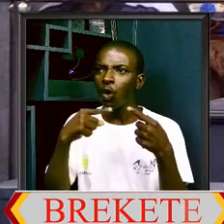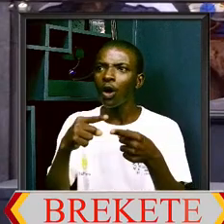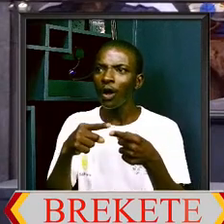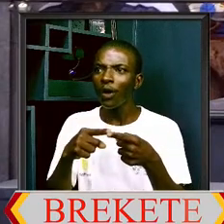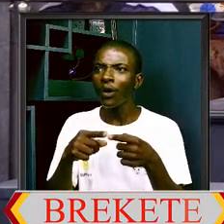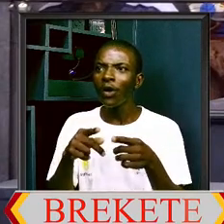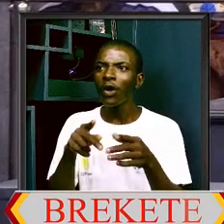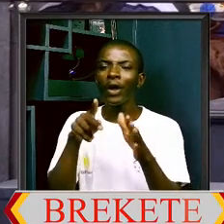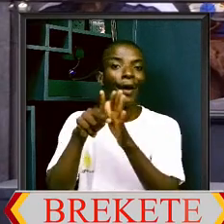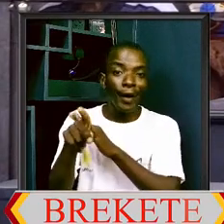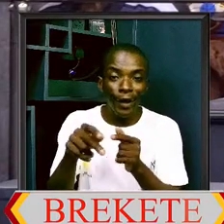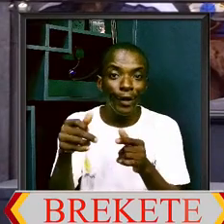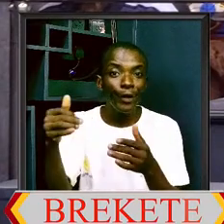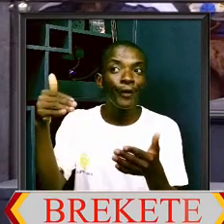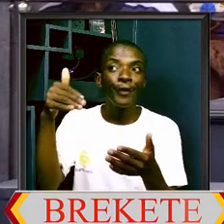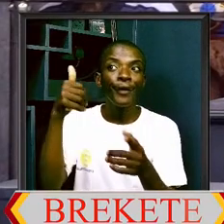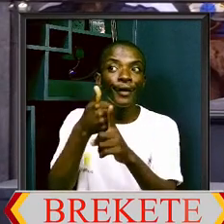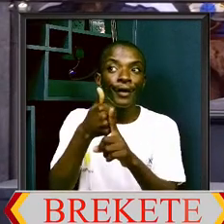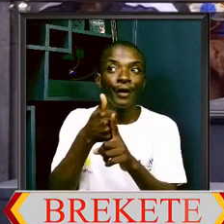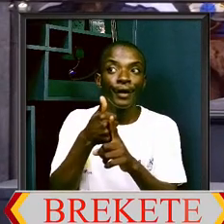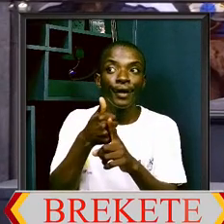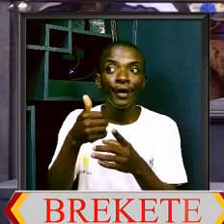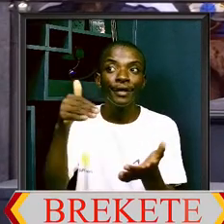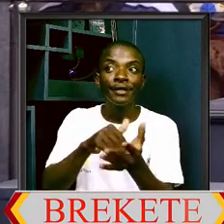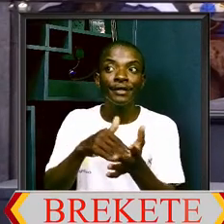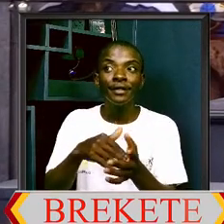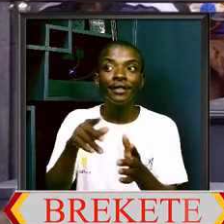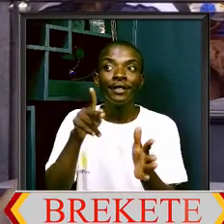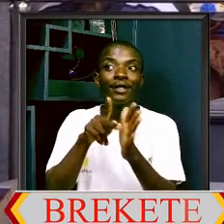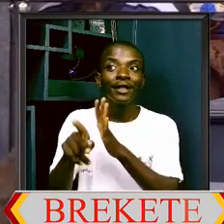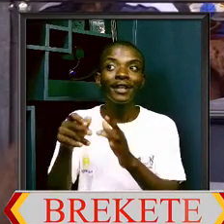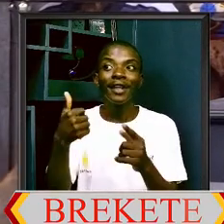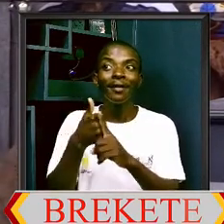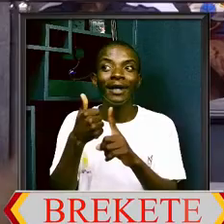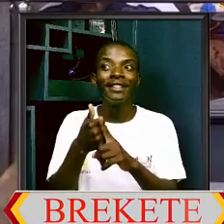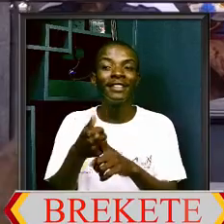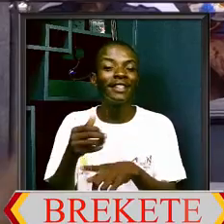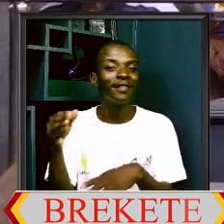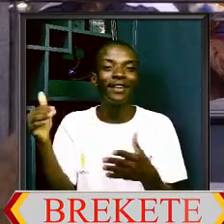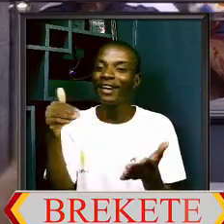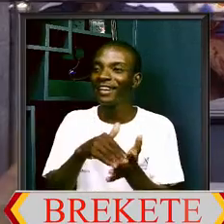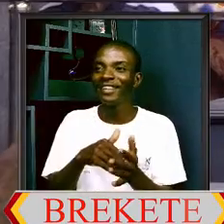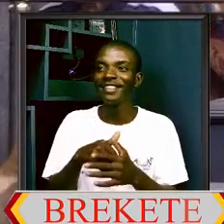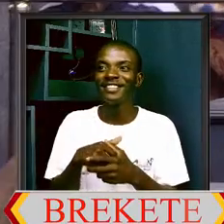to kill yourself again I will not kill myself